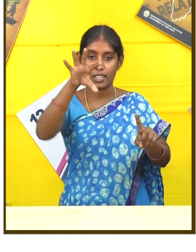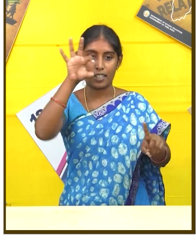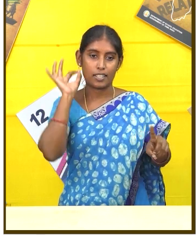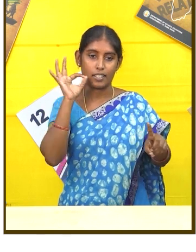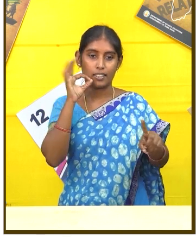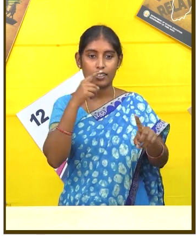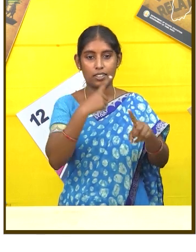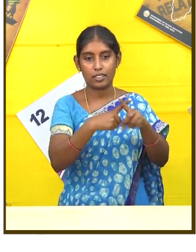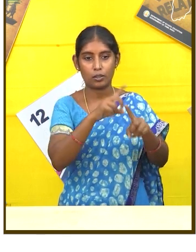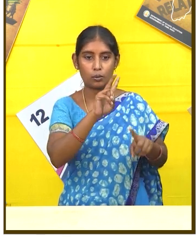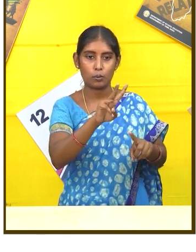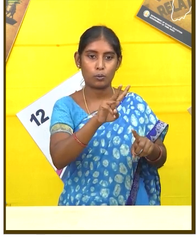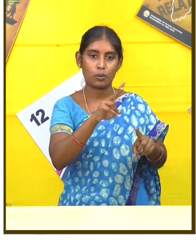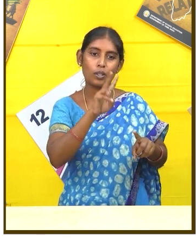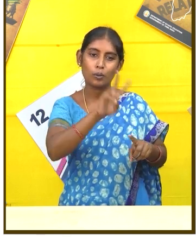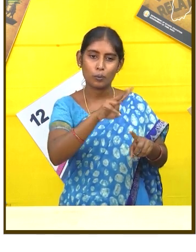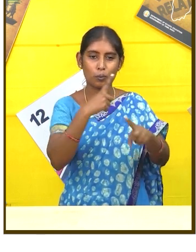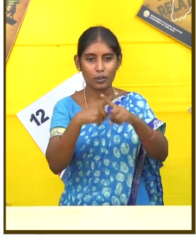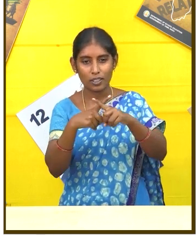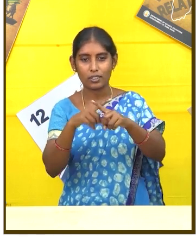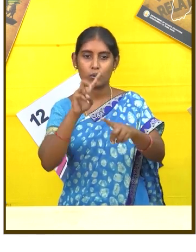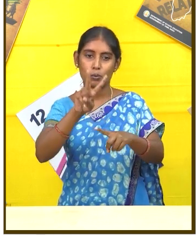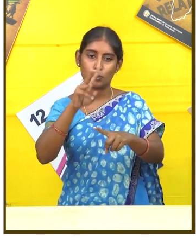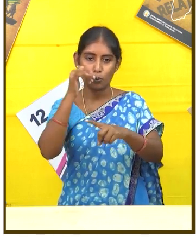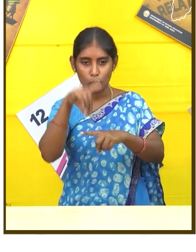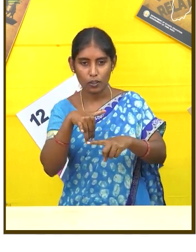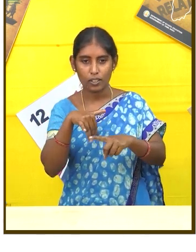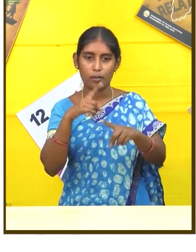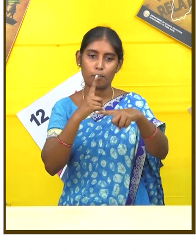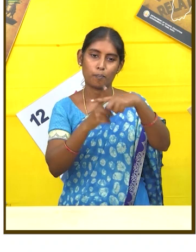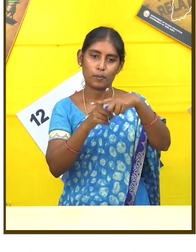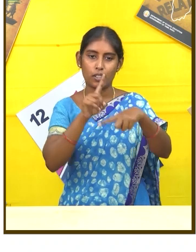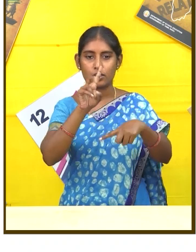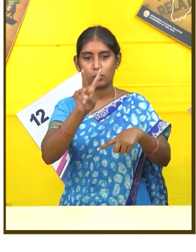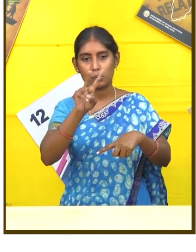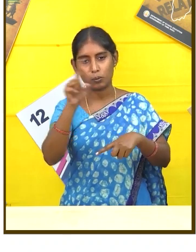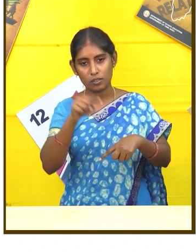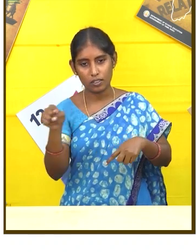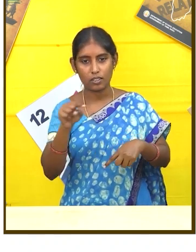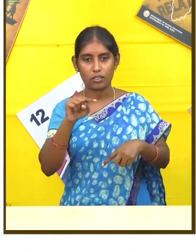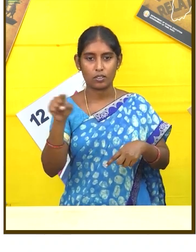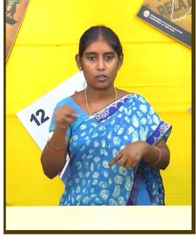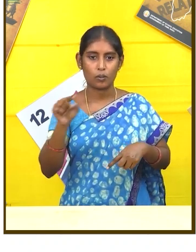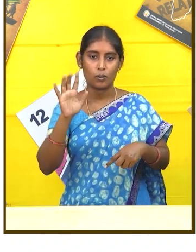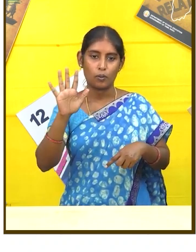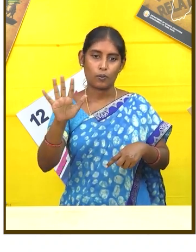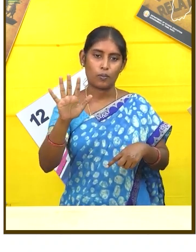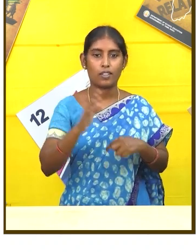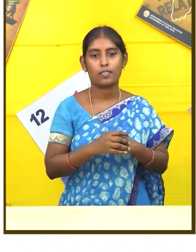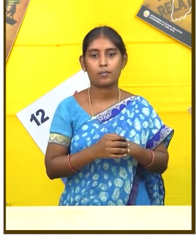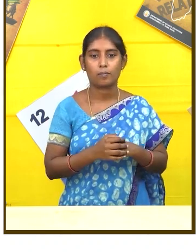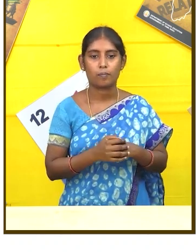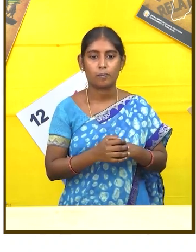What happens? Very simple. 2x plus 2y plus 2z equal to 10. Instead of the second